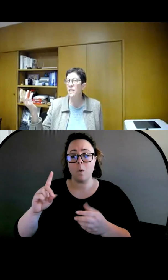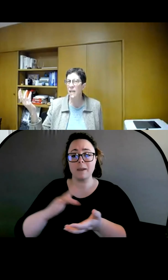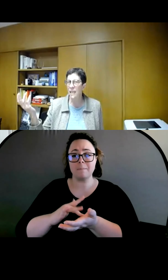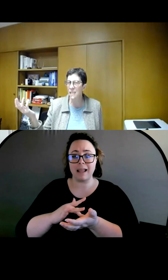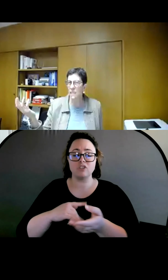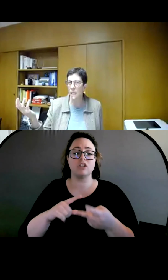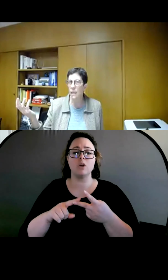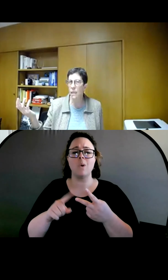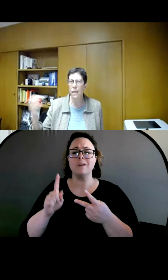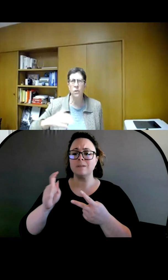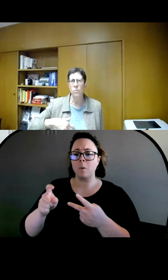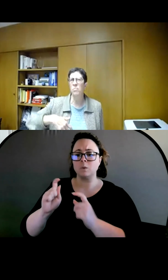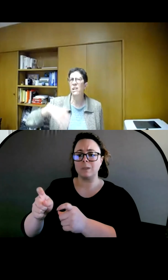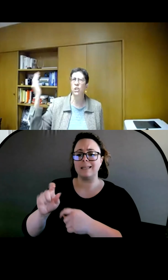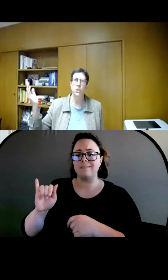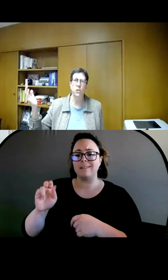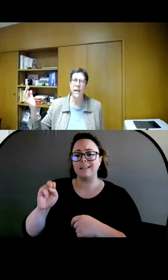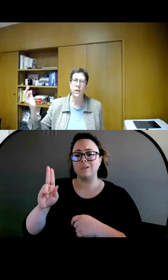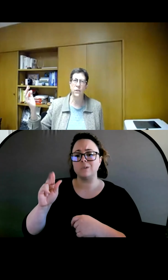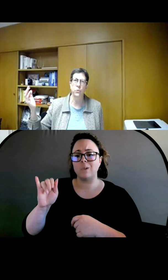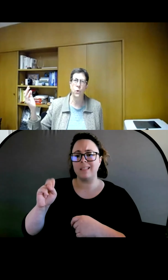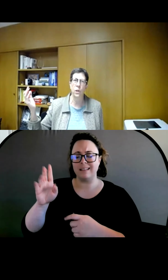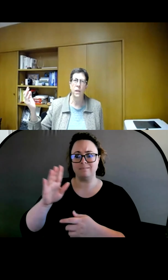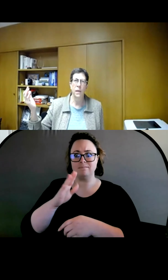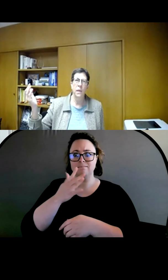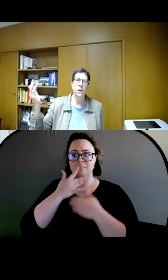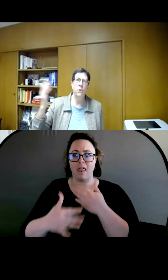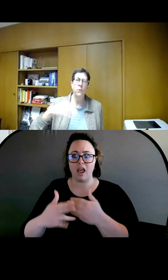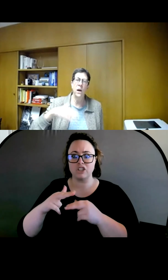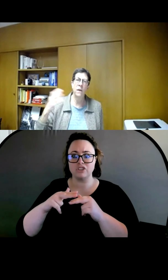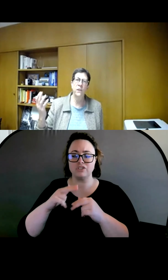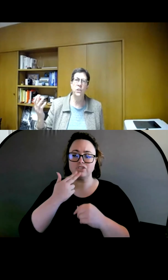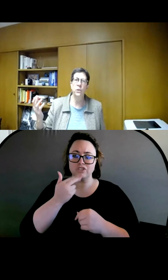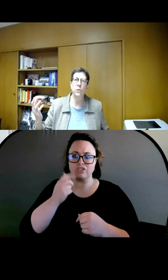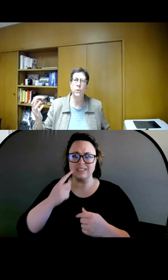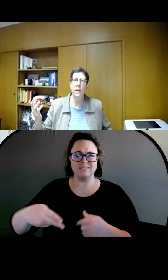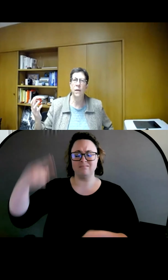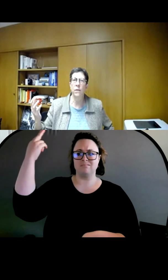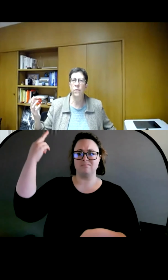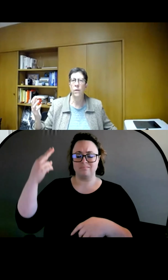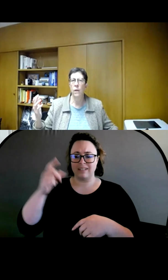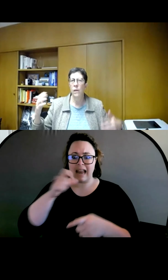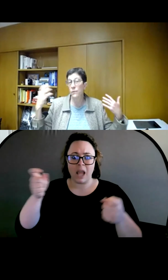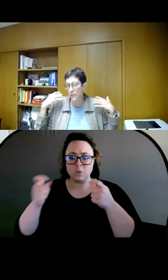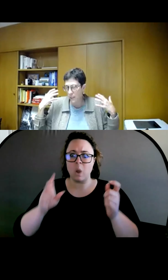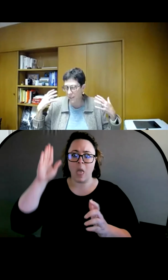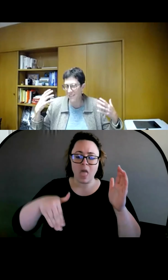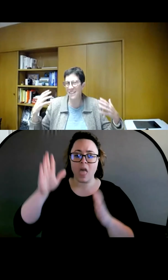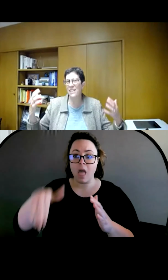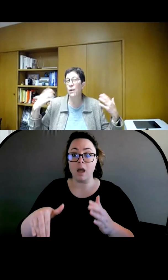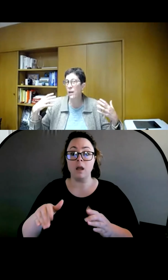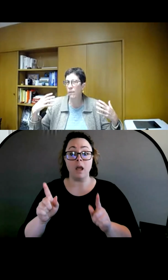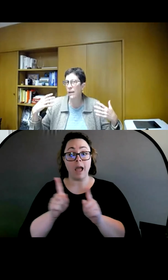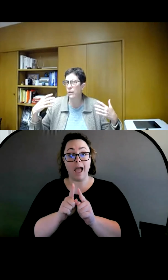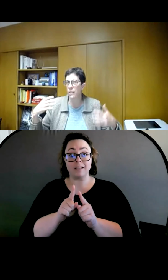supposed to be getting insulin and their blood sugars are way out of control. And what we often do is, as physicians,